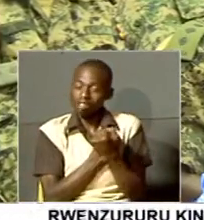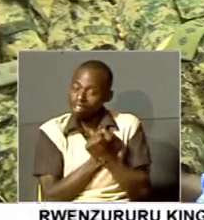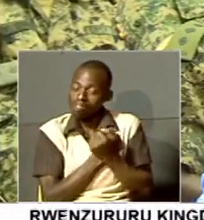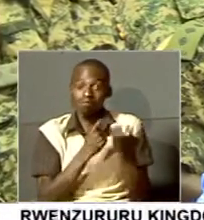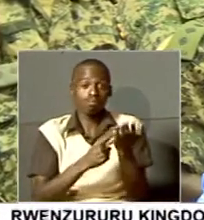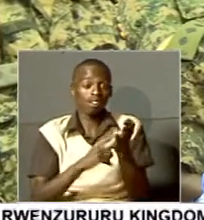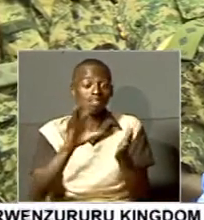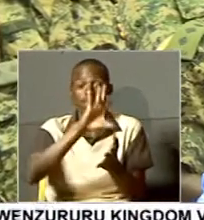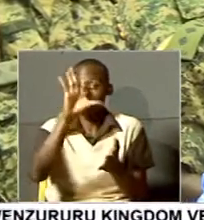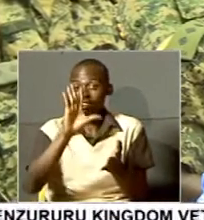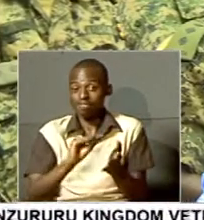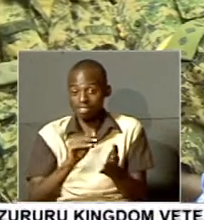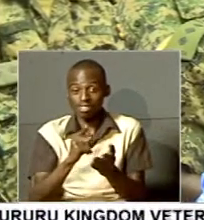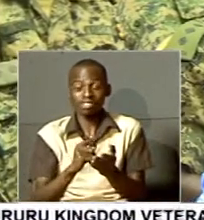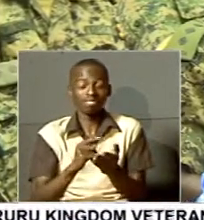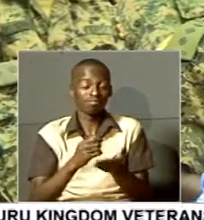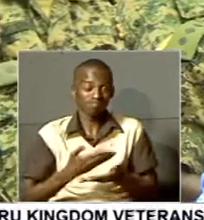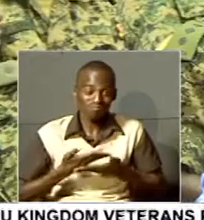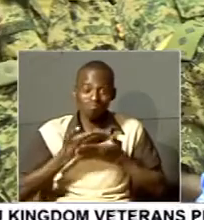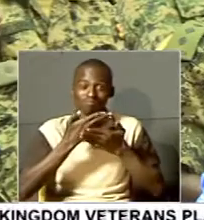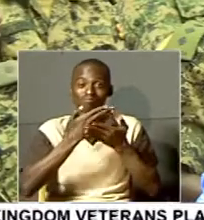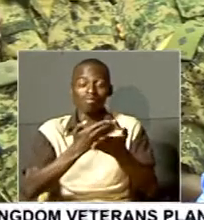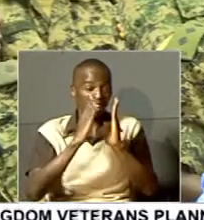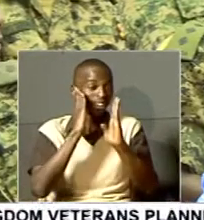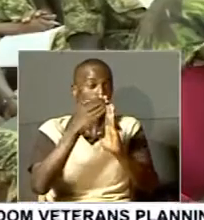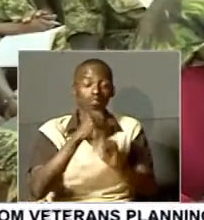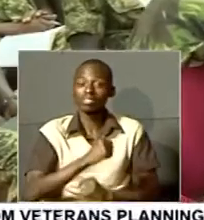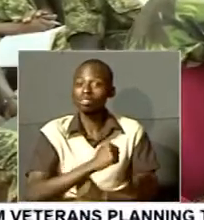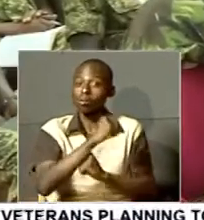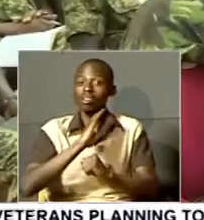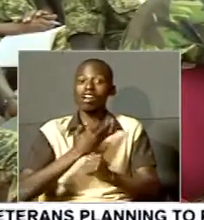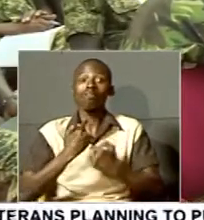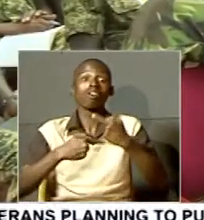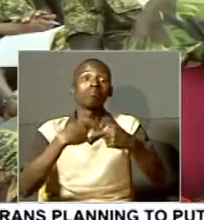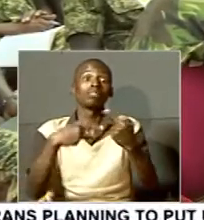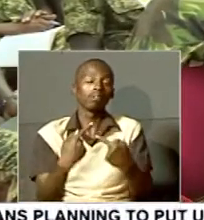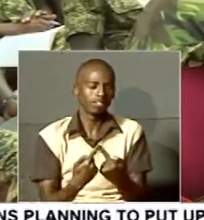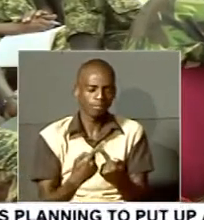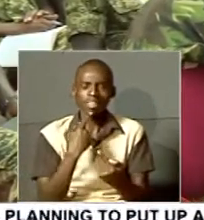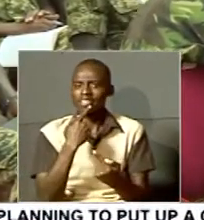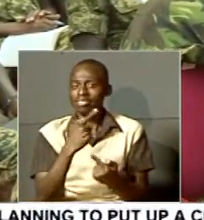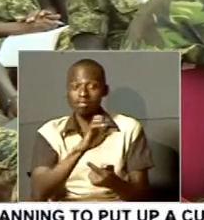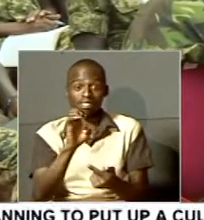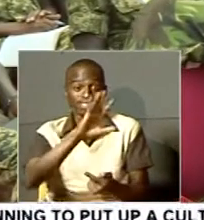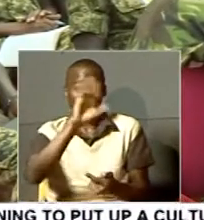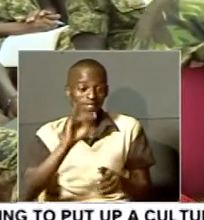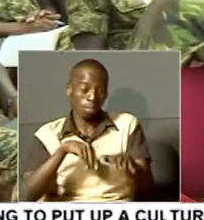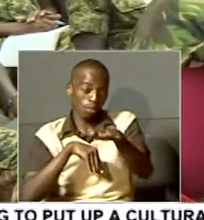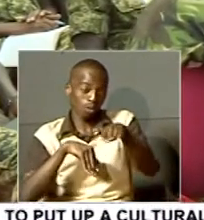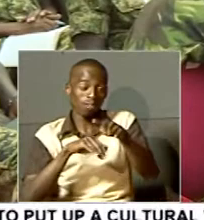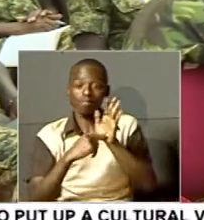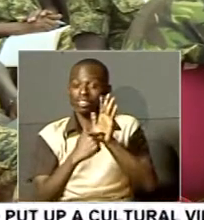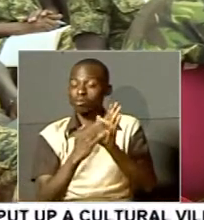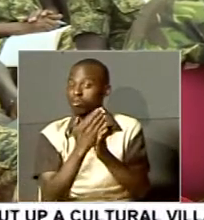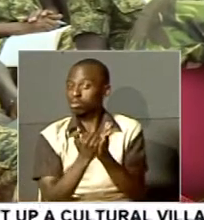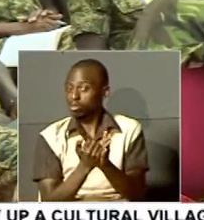and Africa, as this impinges directly on supporting our prosperity. He cited the East African region as an example